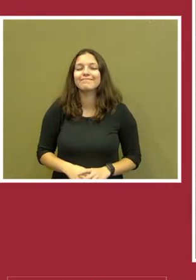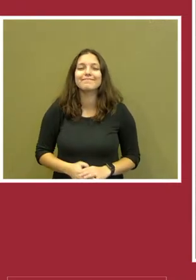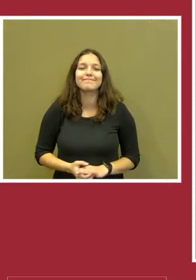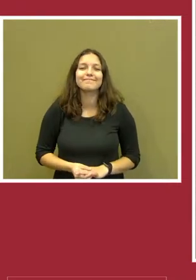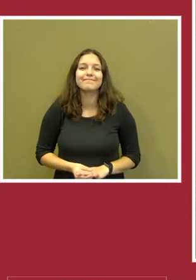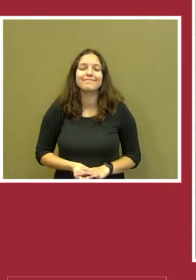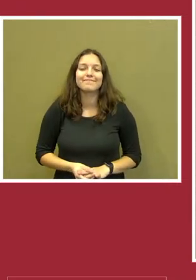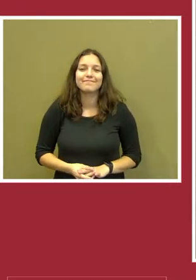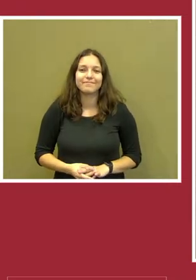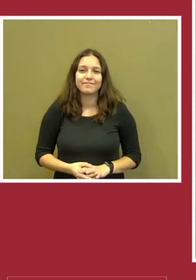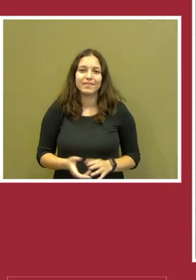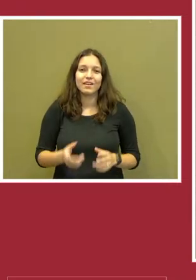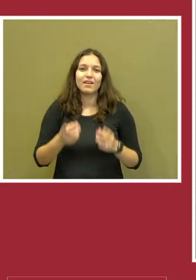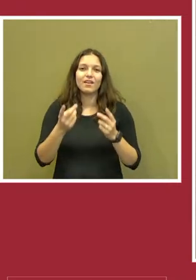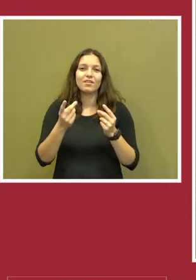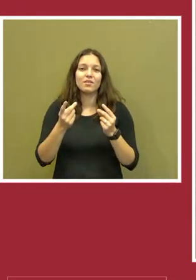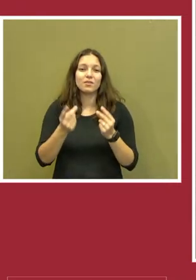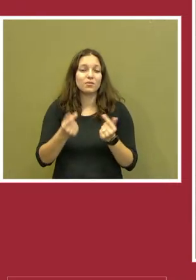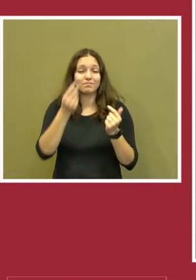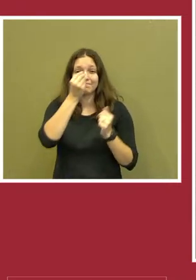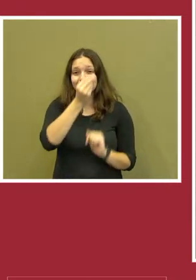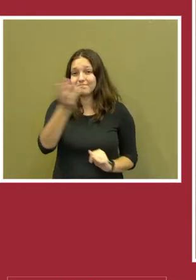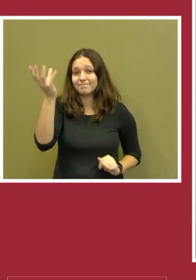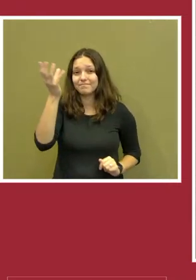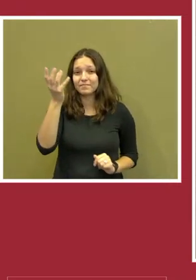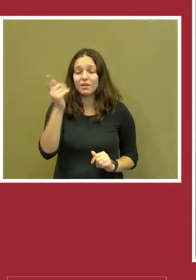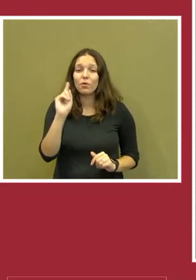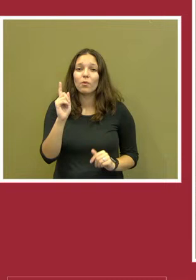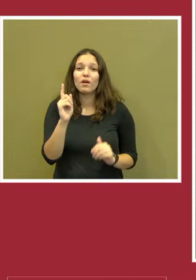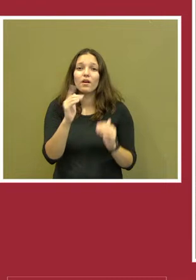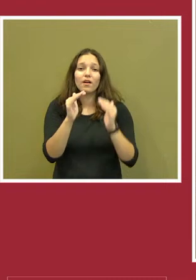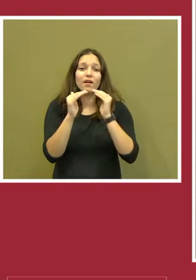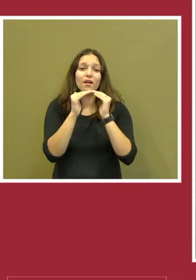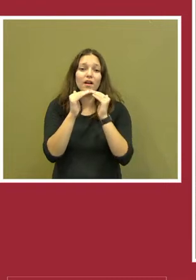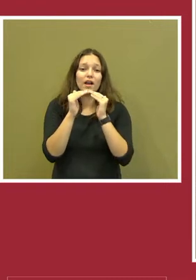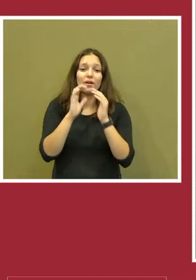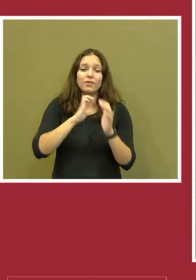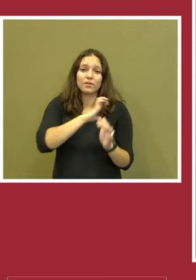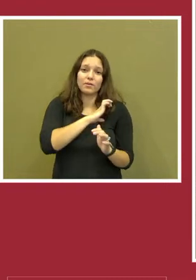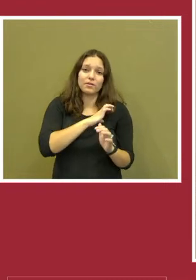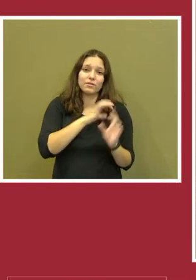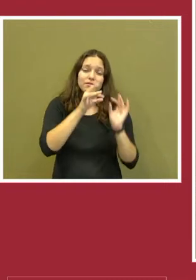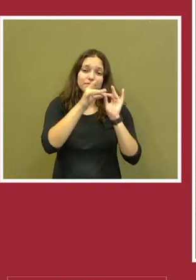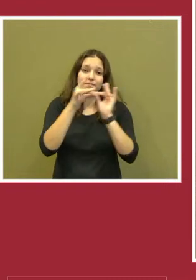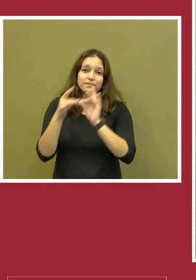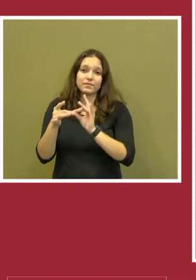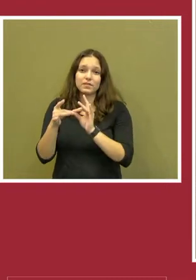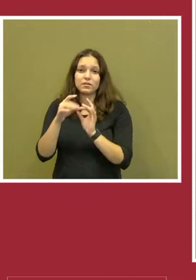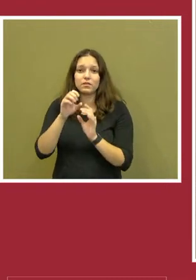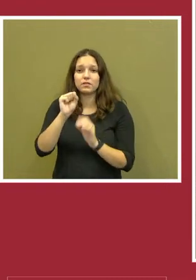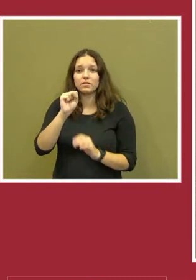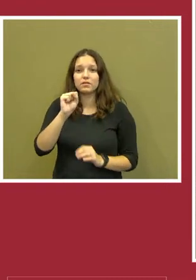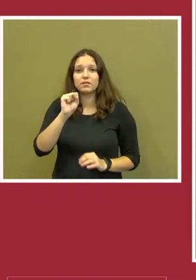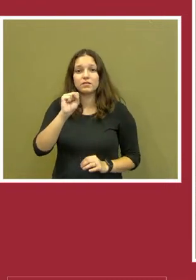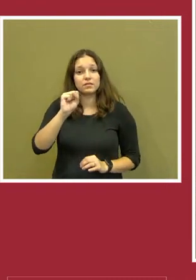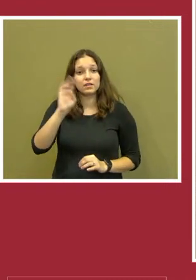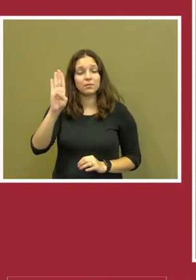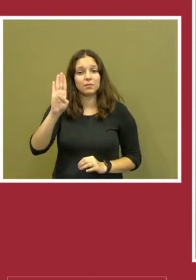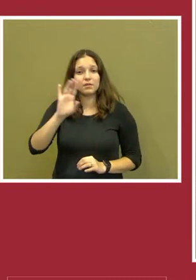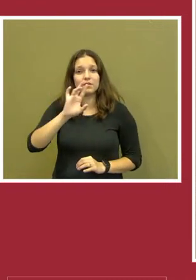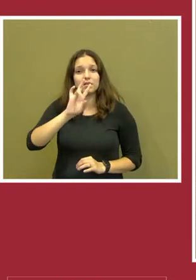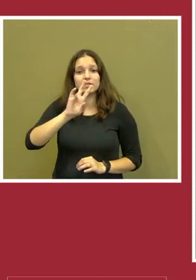wanted to give you a quick update of where our Equity Coalition is in relation to Senate Bill